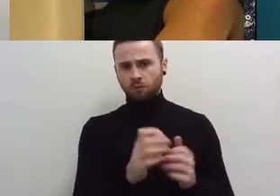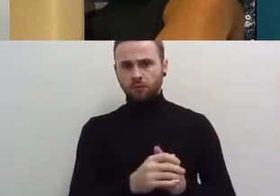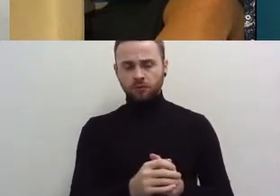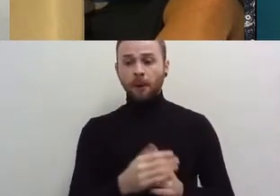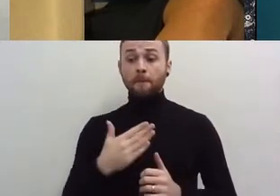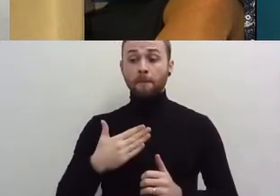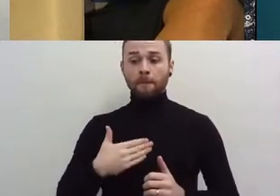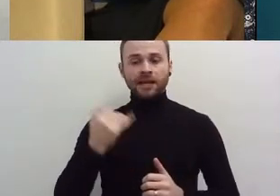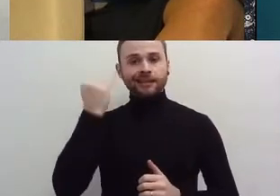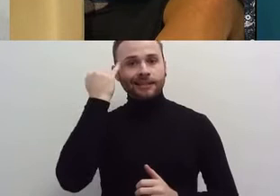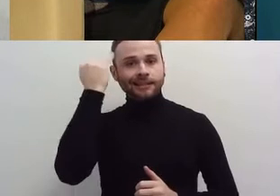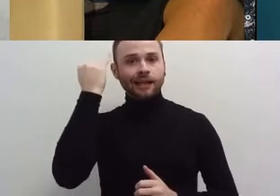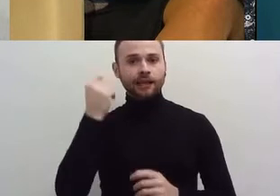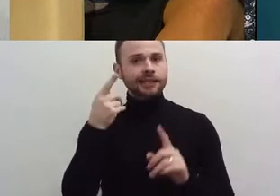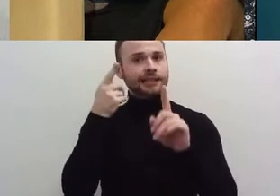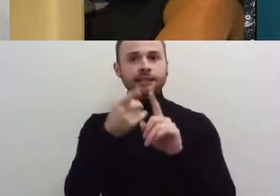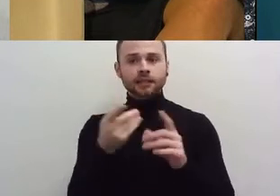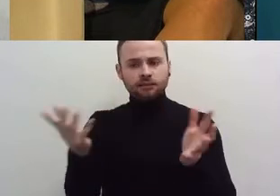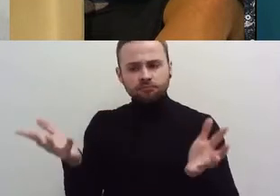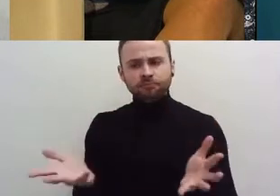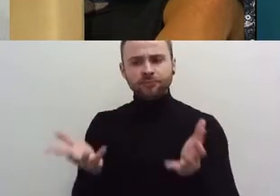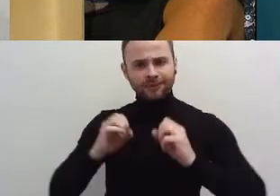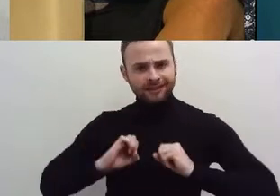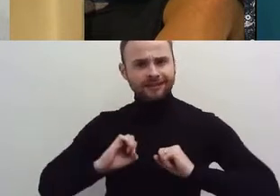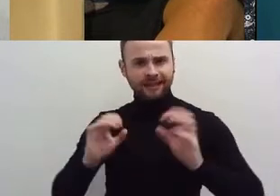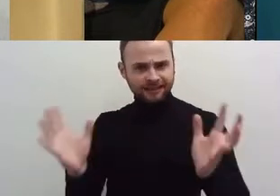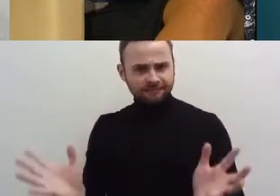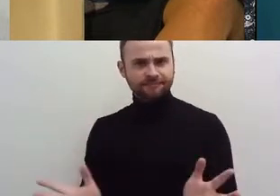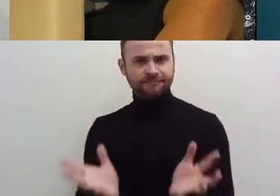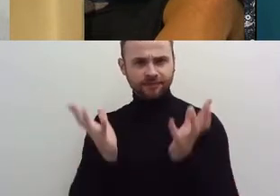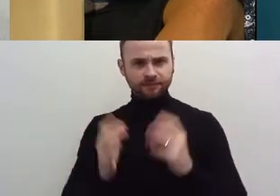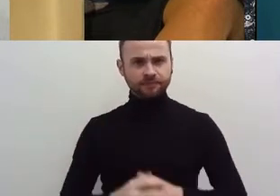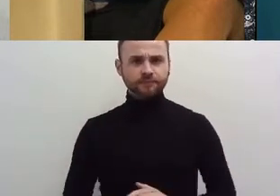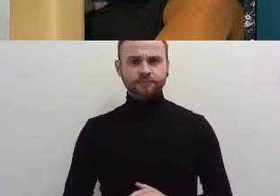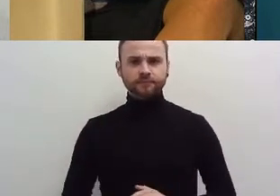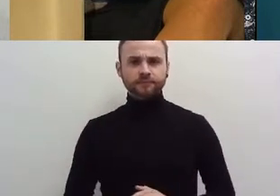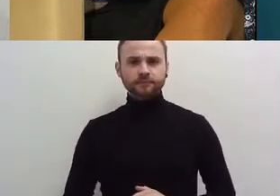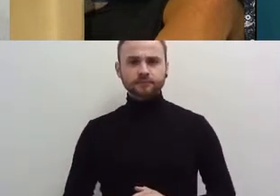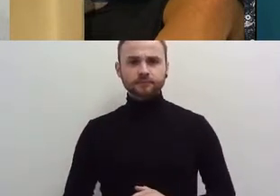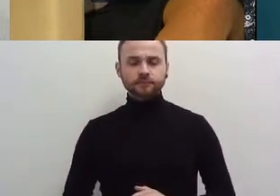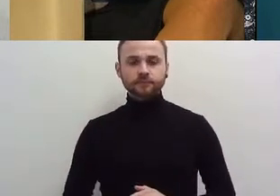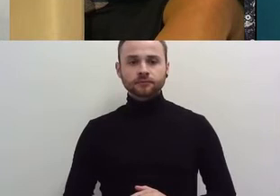trips. We are planning the field trips, for example, every summer,